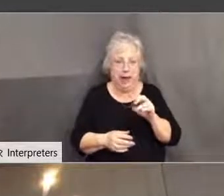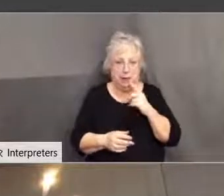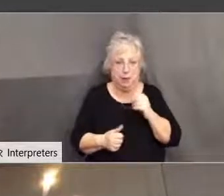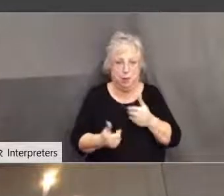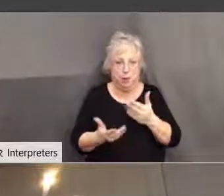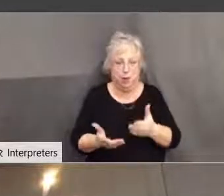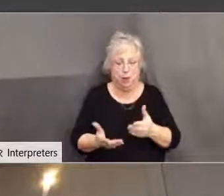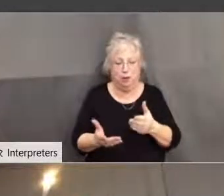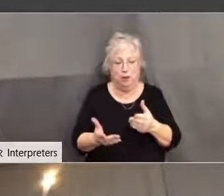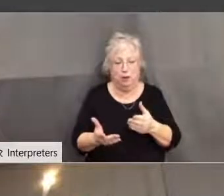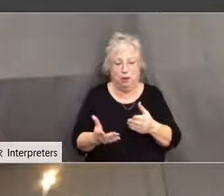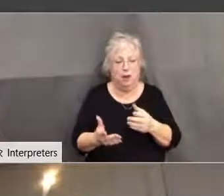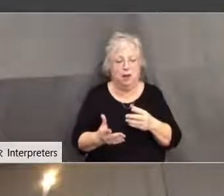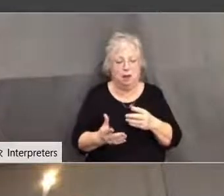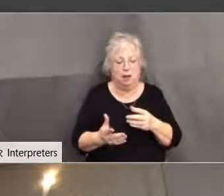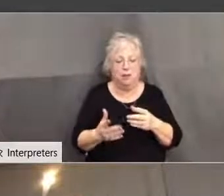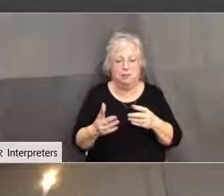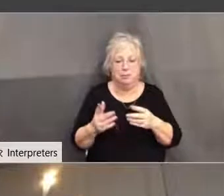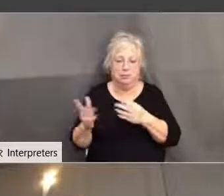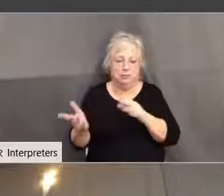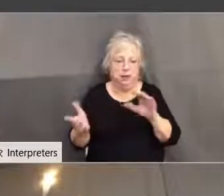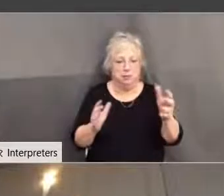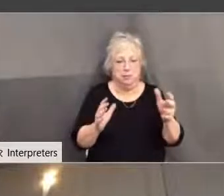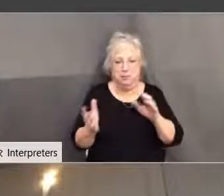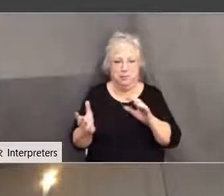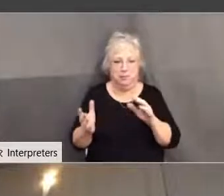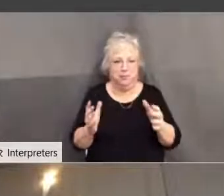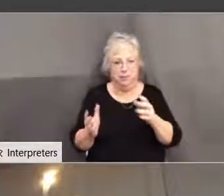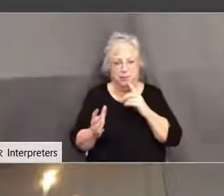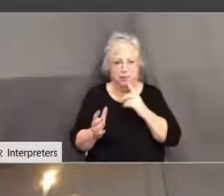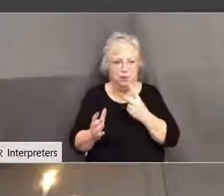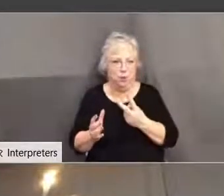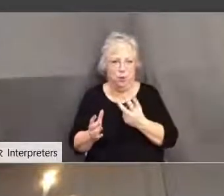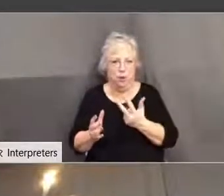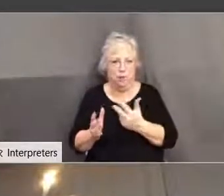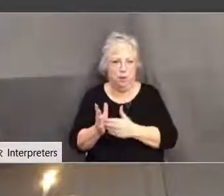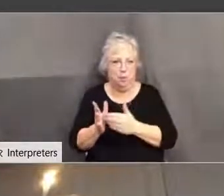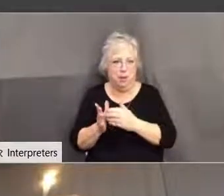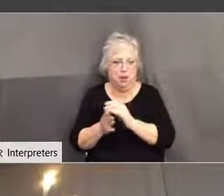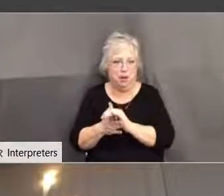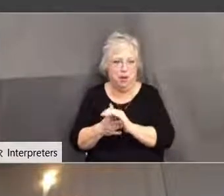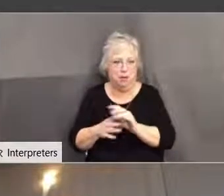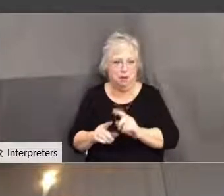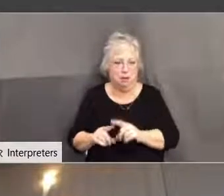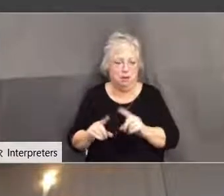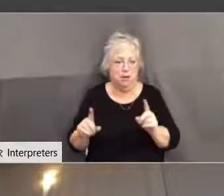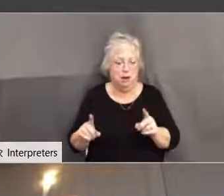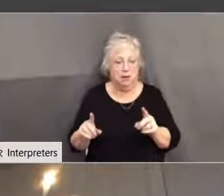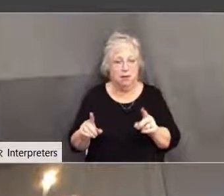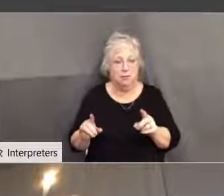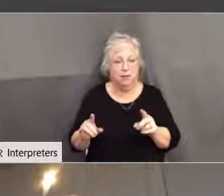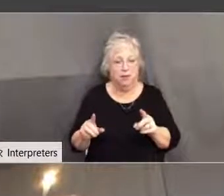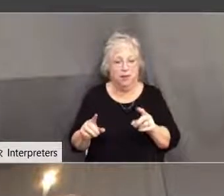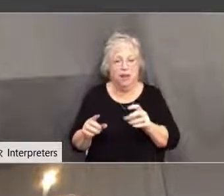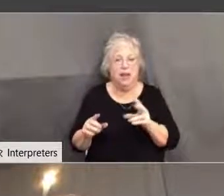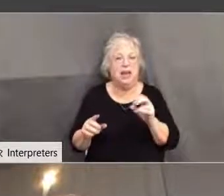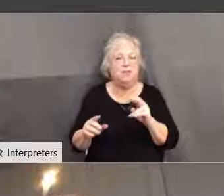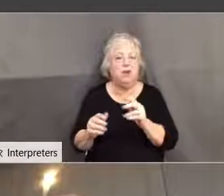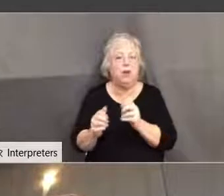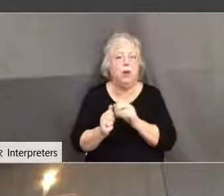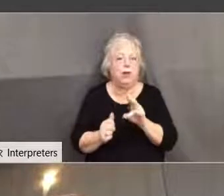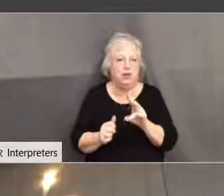when you take into that account, a $2 or $3 million difference, even with the 7.5